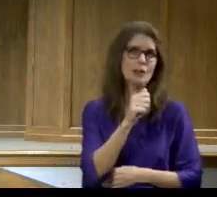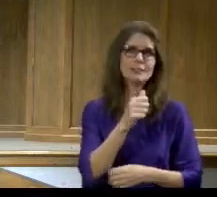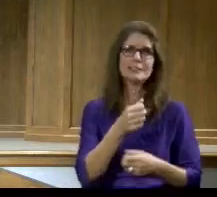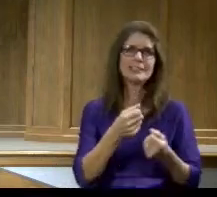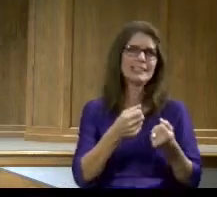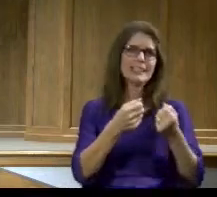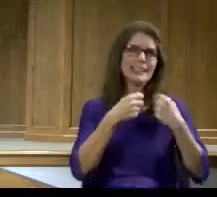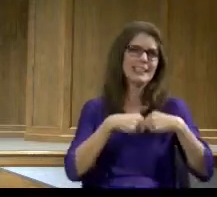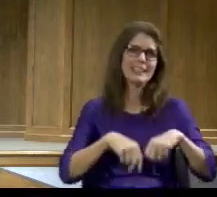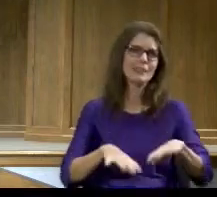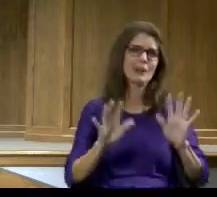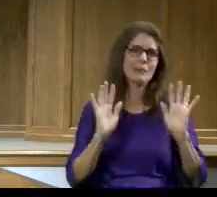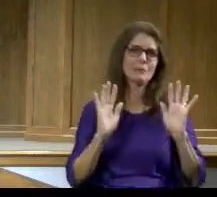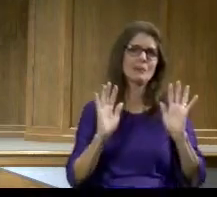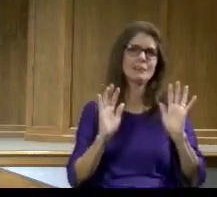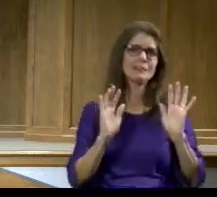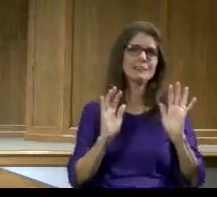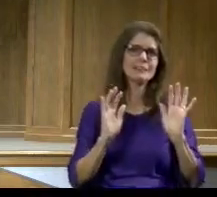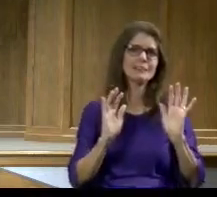Don't give up.